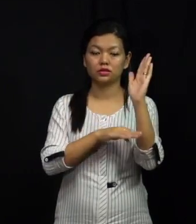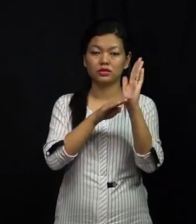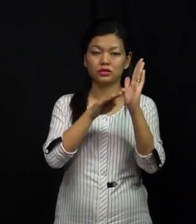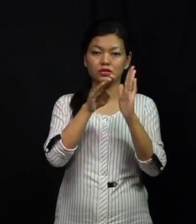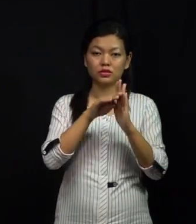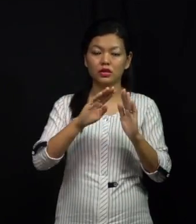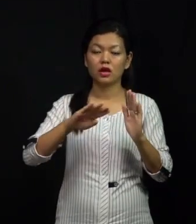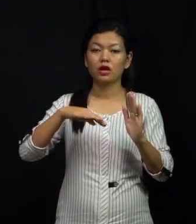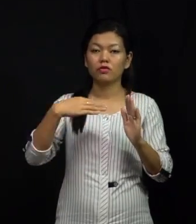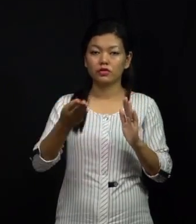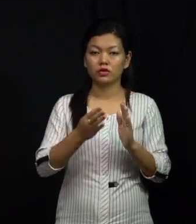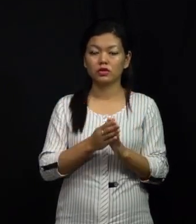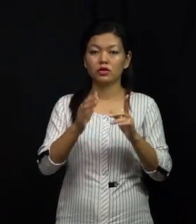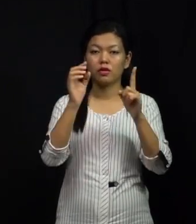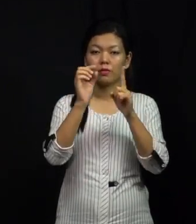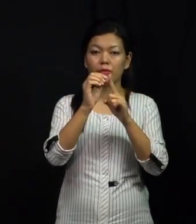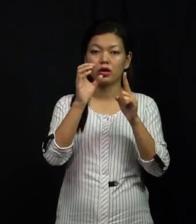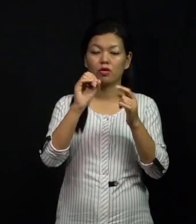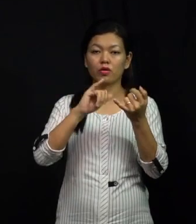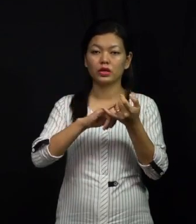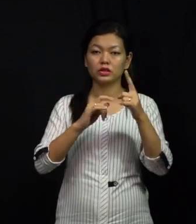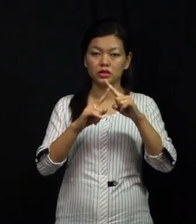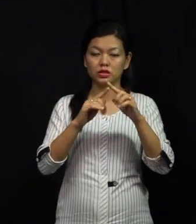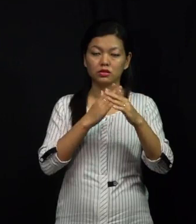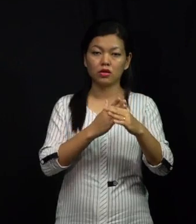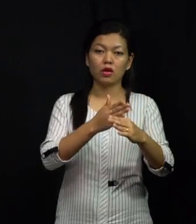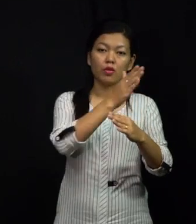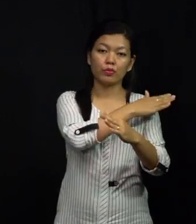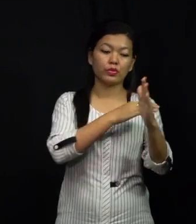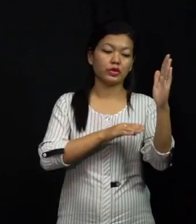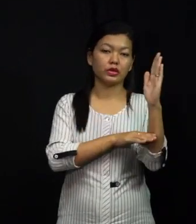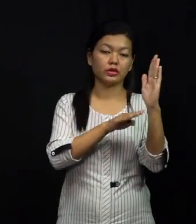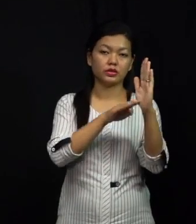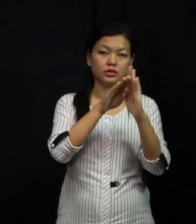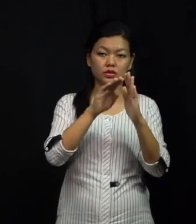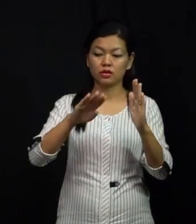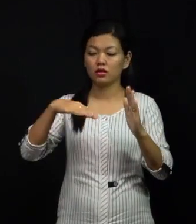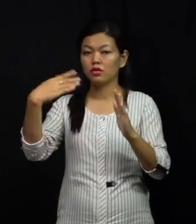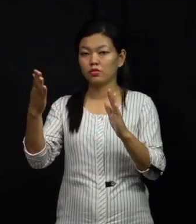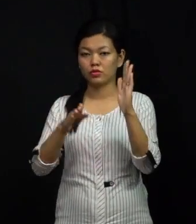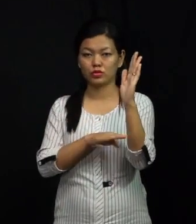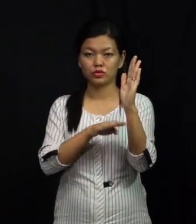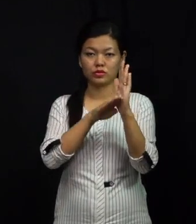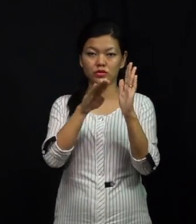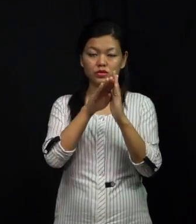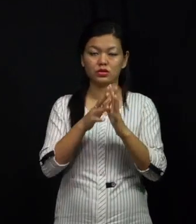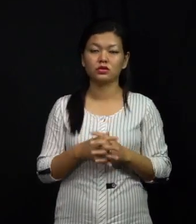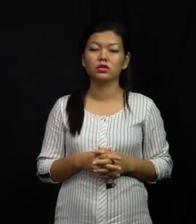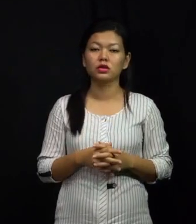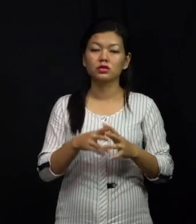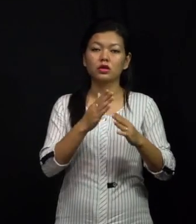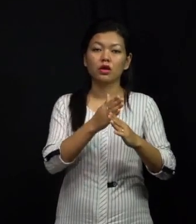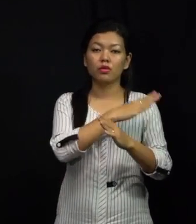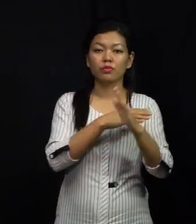development into postnatal stage. So what is prenatal stage and postnatal stage? So for this